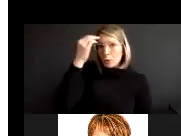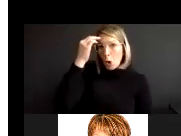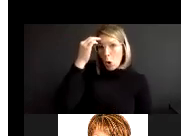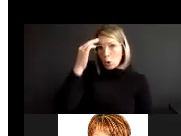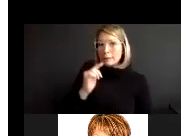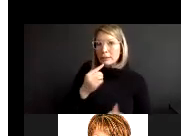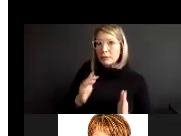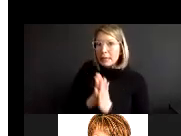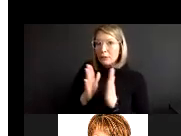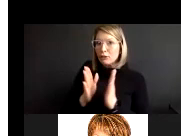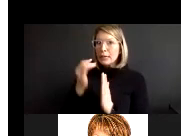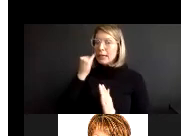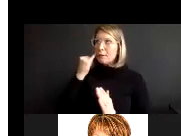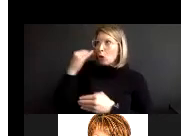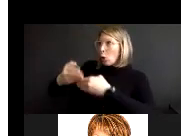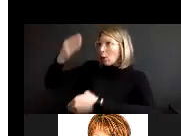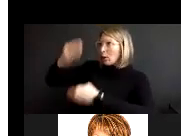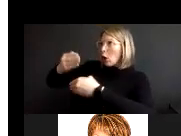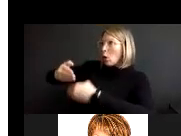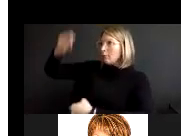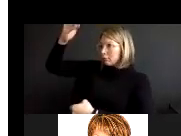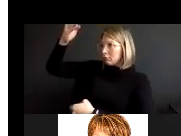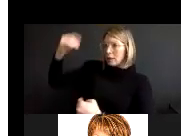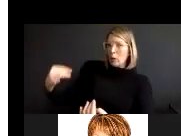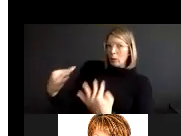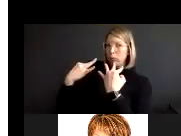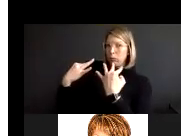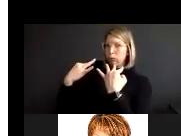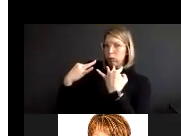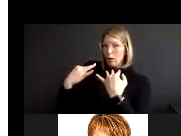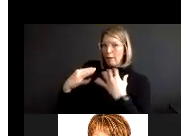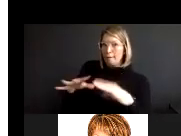and the consequences of that risk could be impacting them?